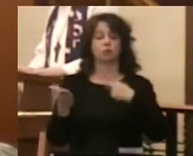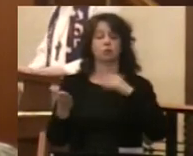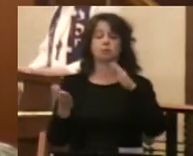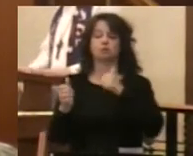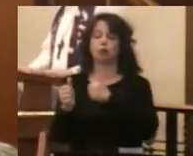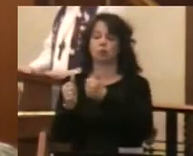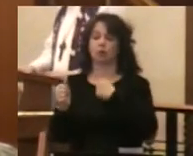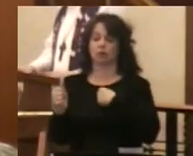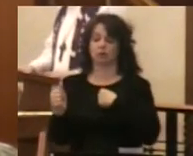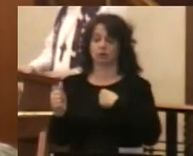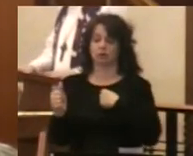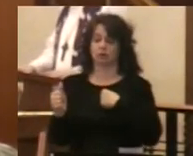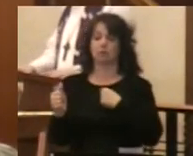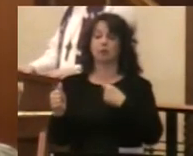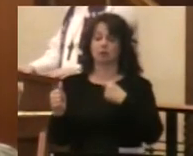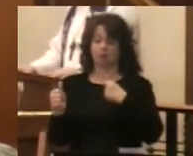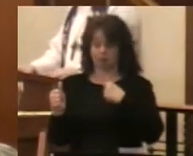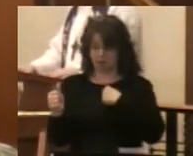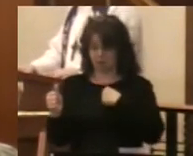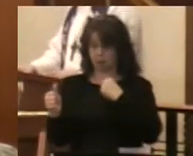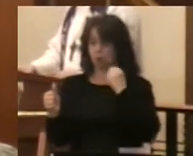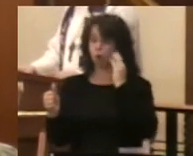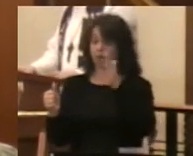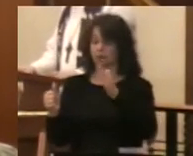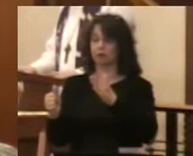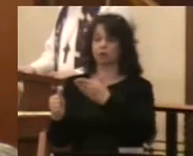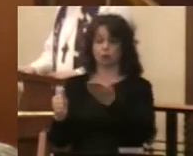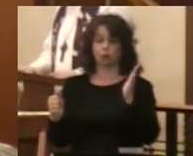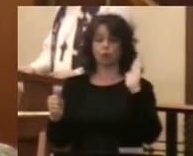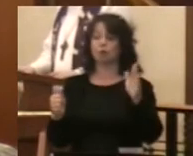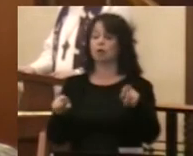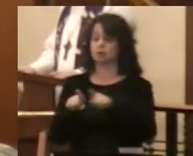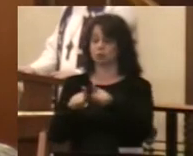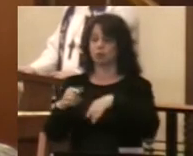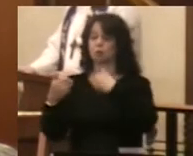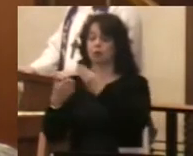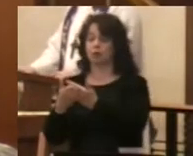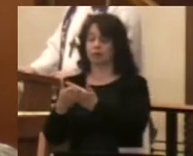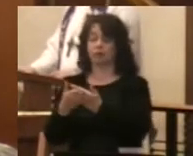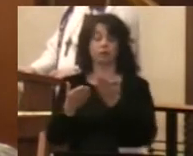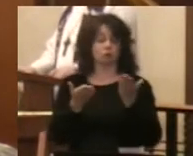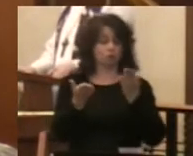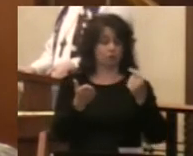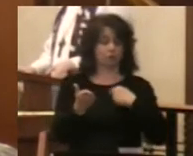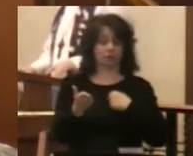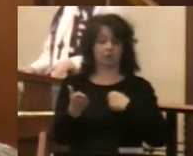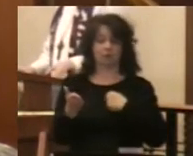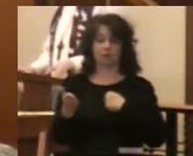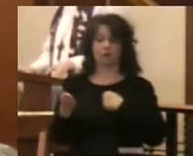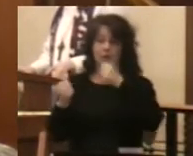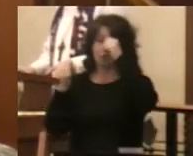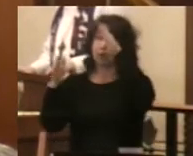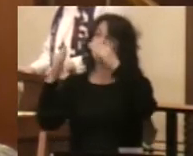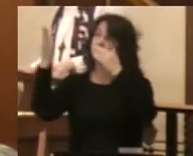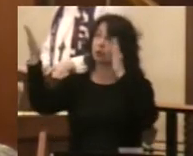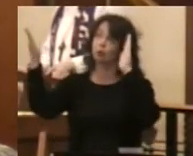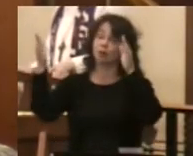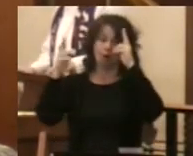me, and where I am, there will my servant be also. Whoever serves me, the Father will honor.